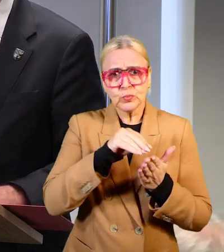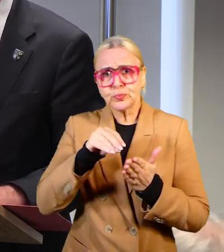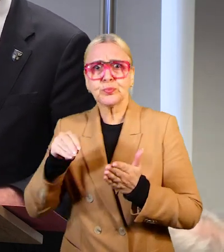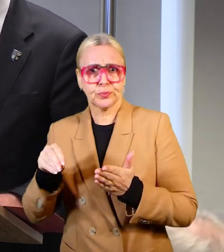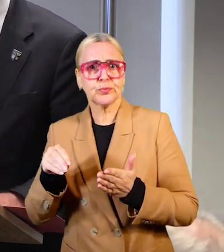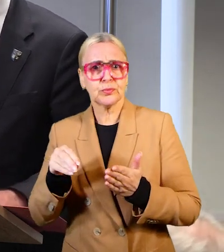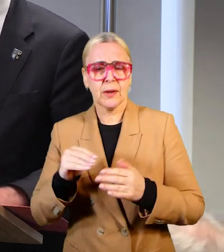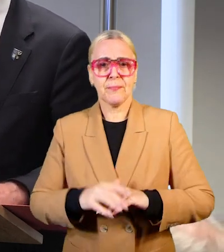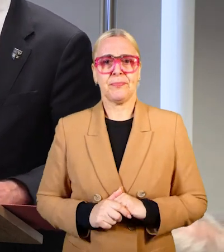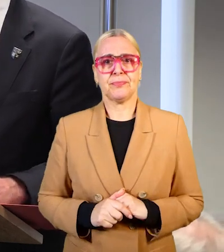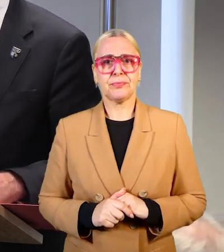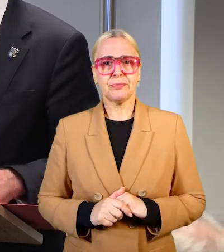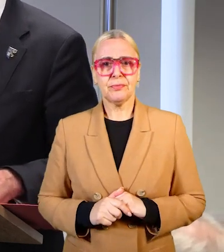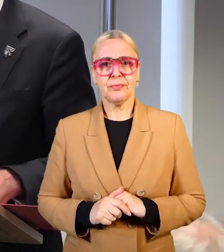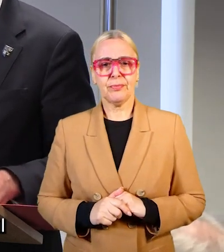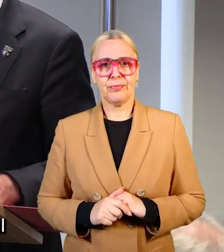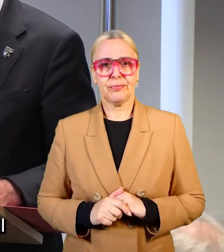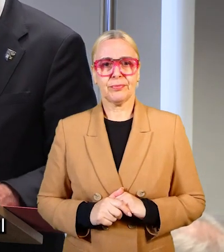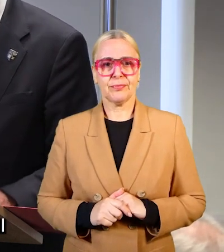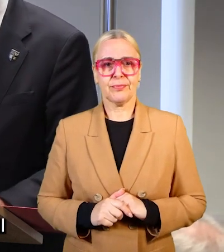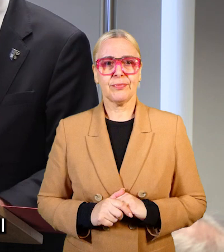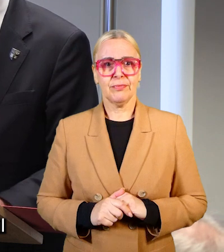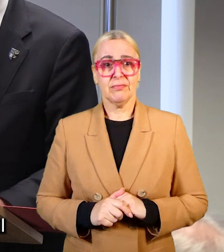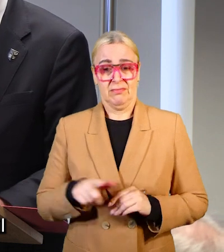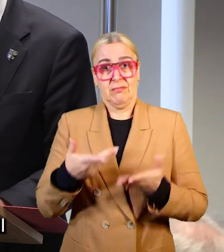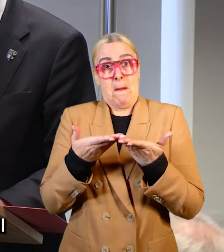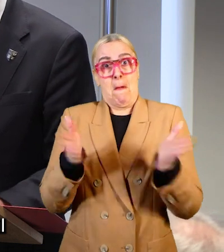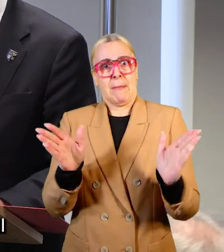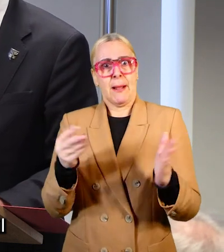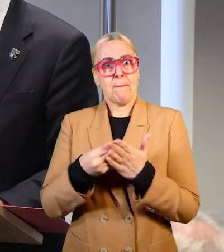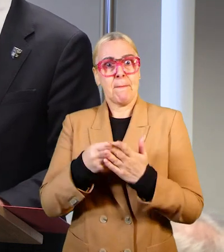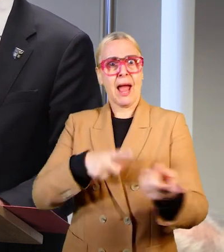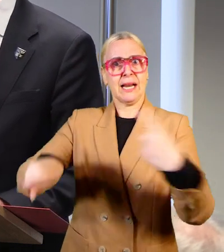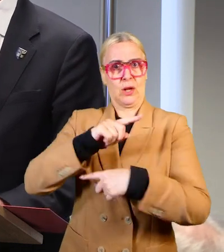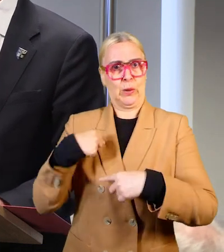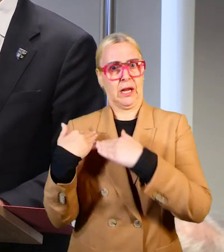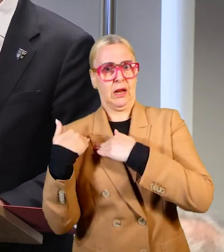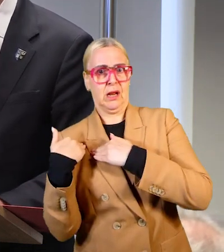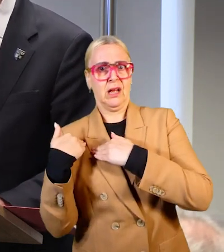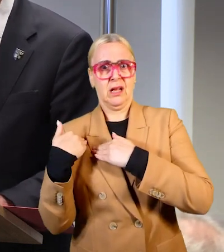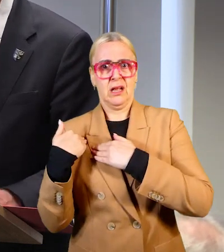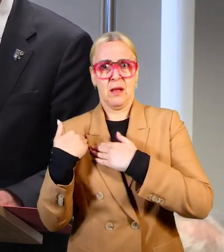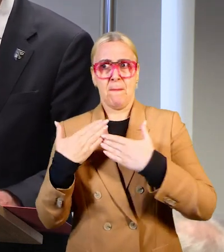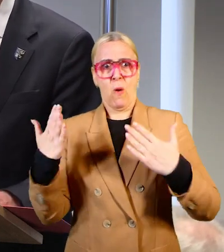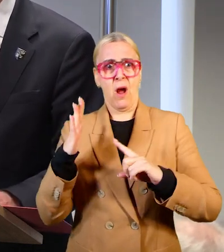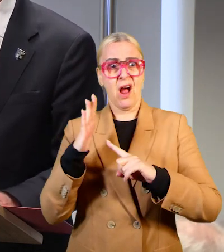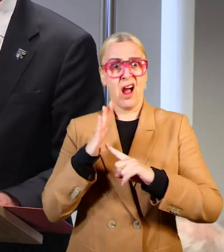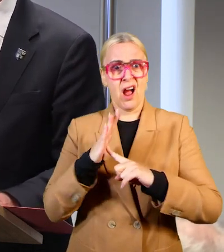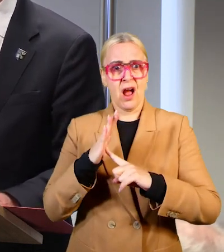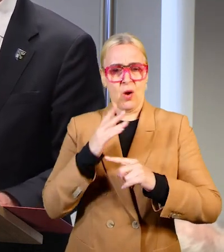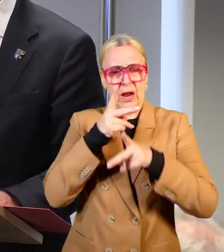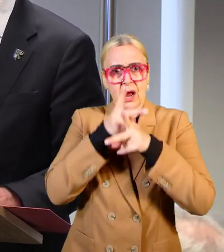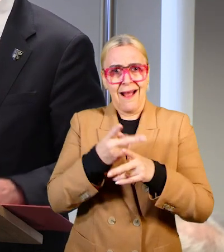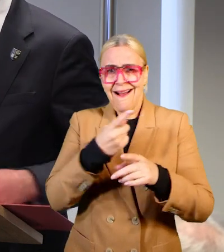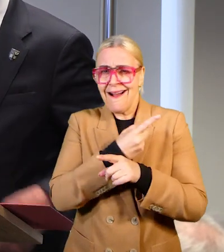cannot be overstated, and it's something that we, as the leadership of this council, take extremely seriously. This is